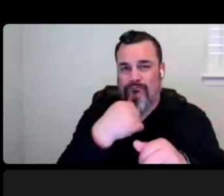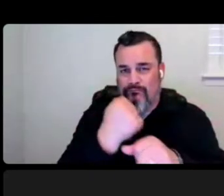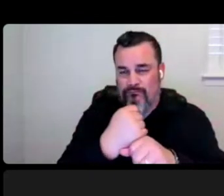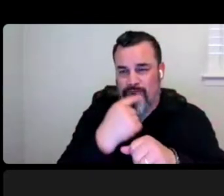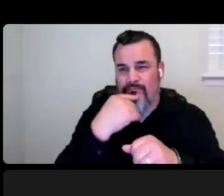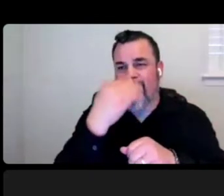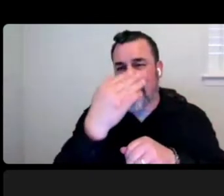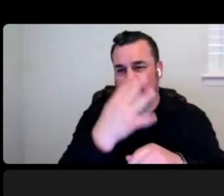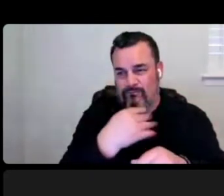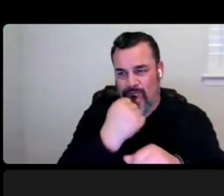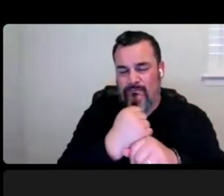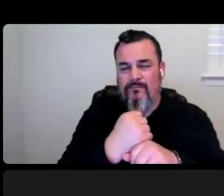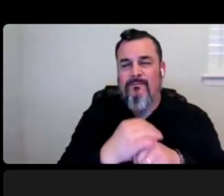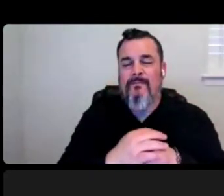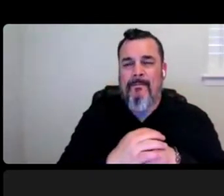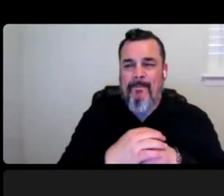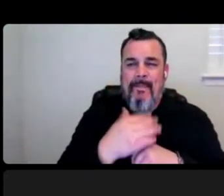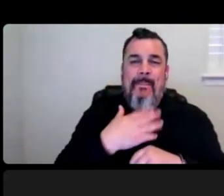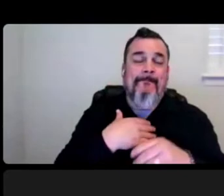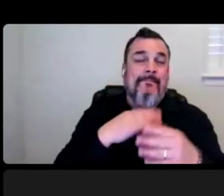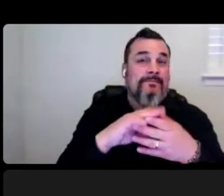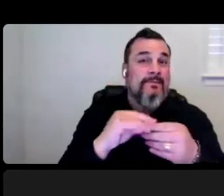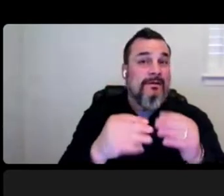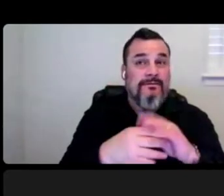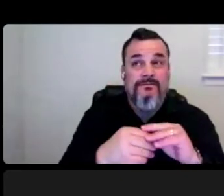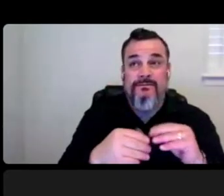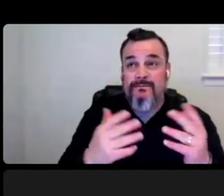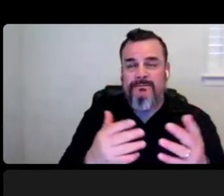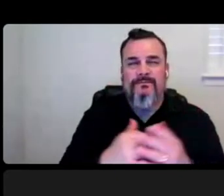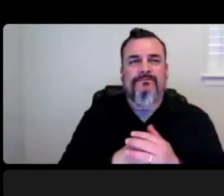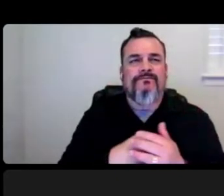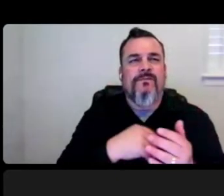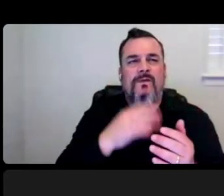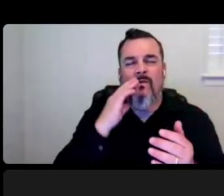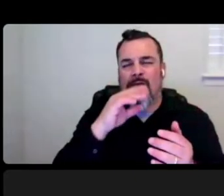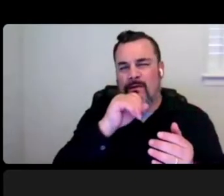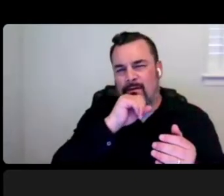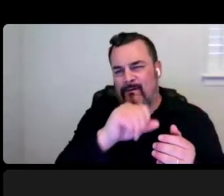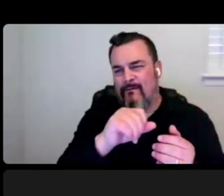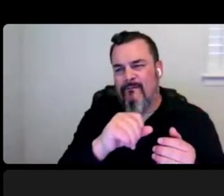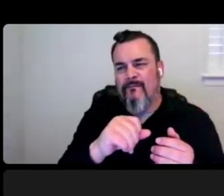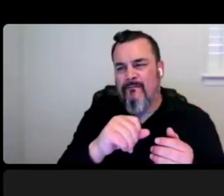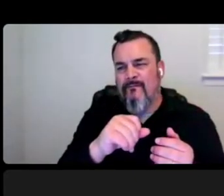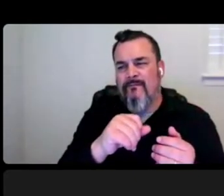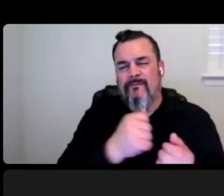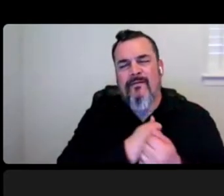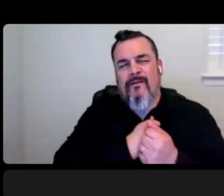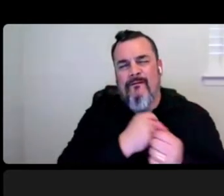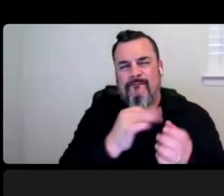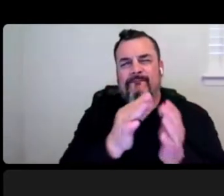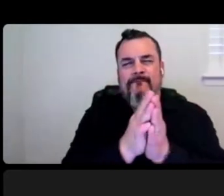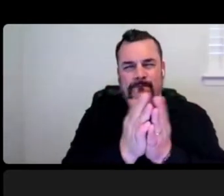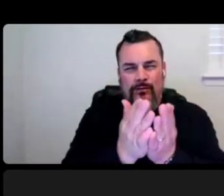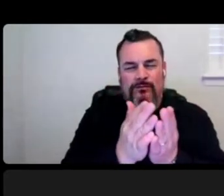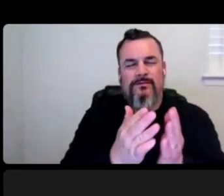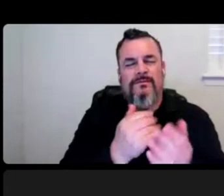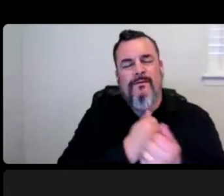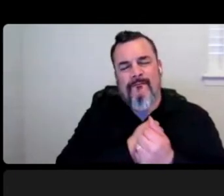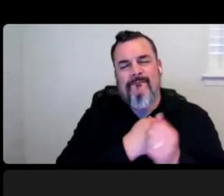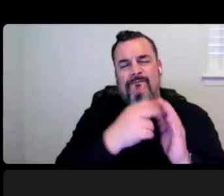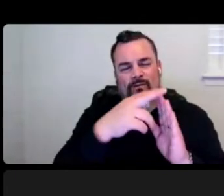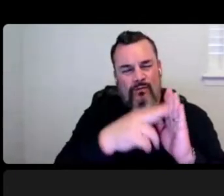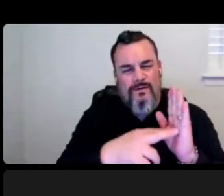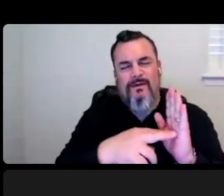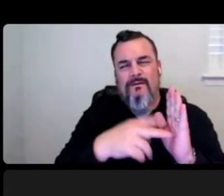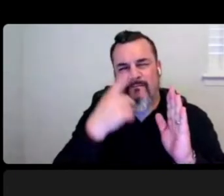for the next 4 years. My legacy, I would love it to be the love of books, love of reading for our